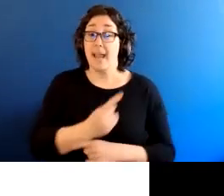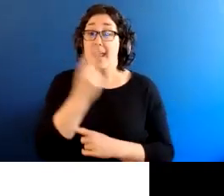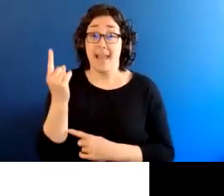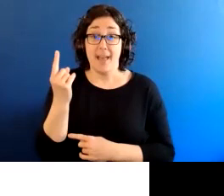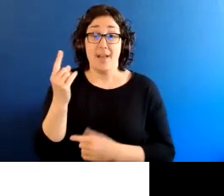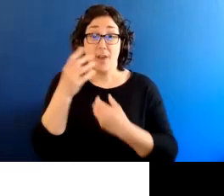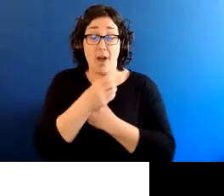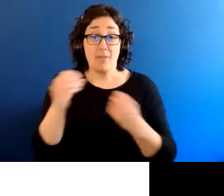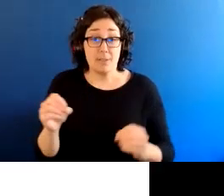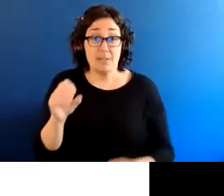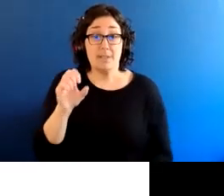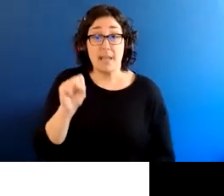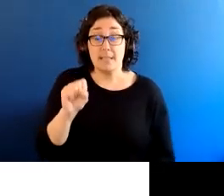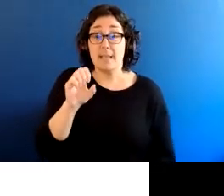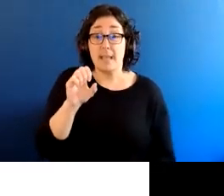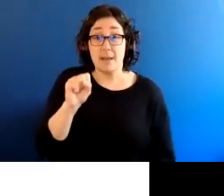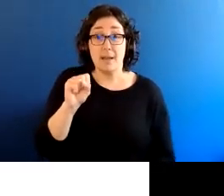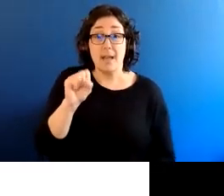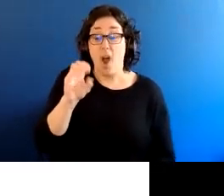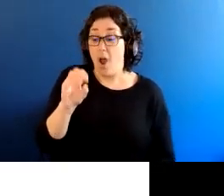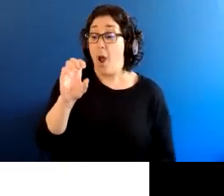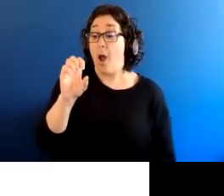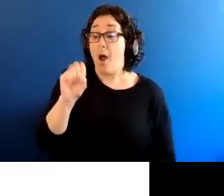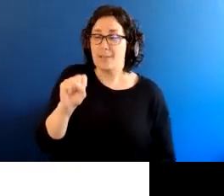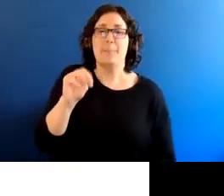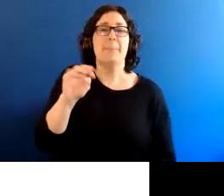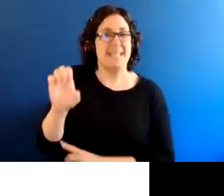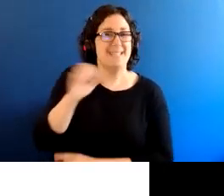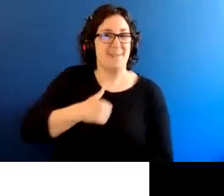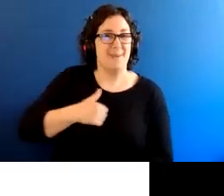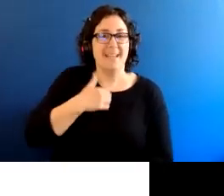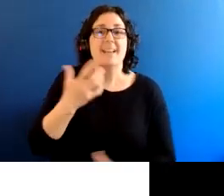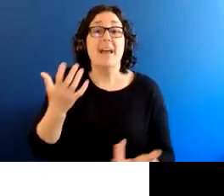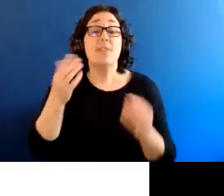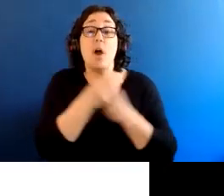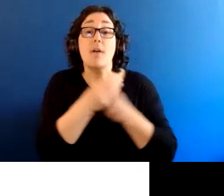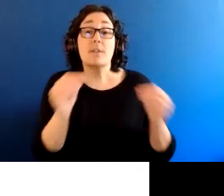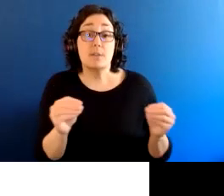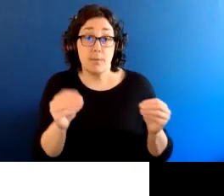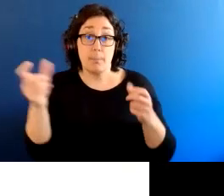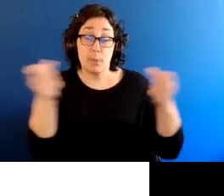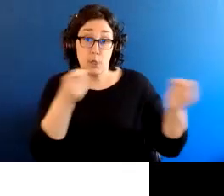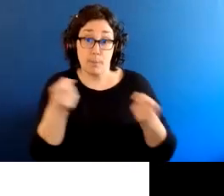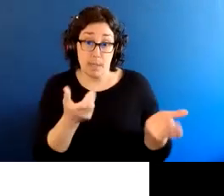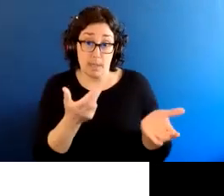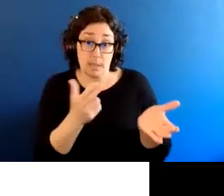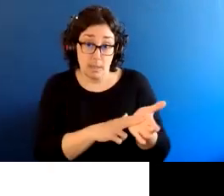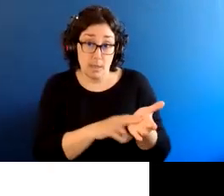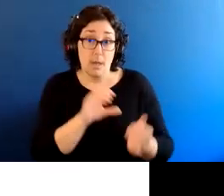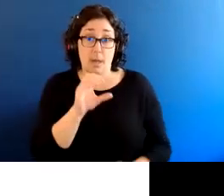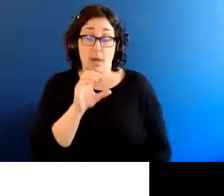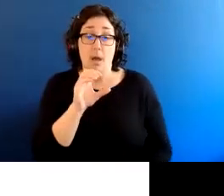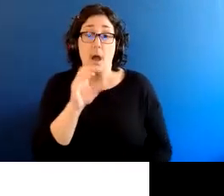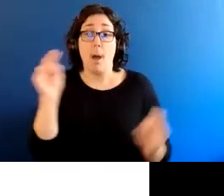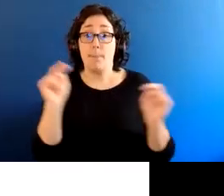Medium Enterprises, otherwise known as OSME, and the Office of the Procurement Ombudsman,